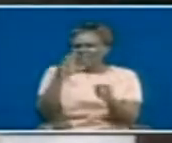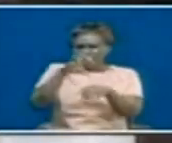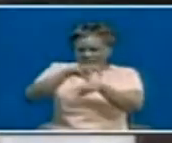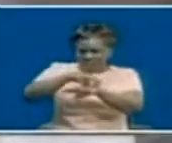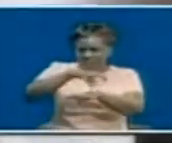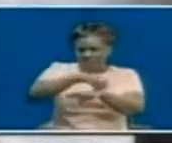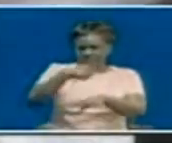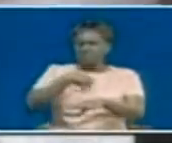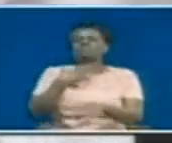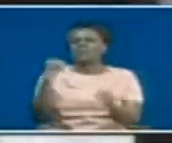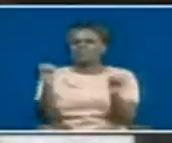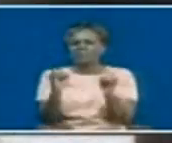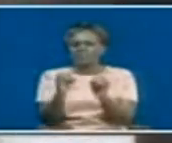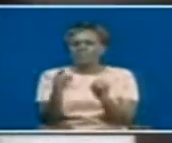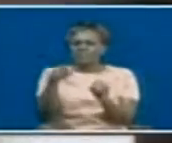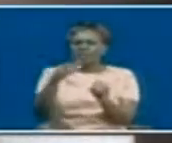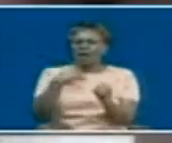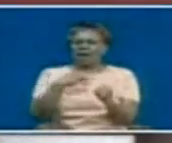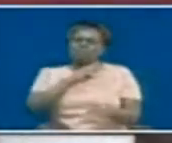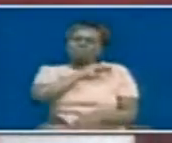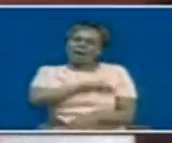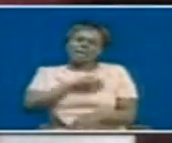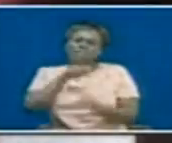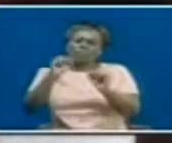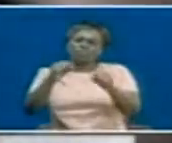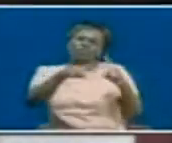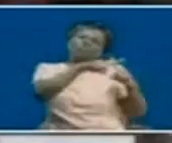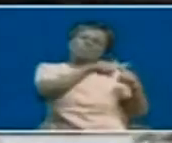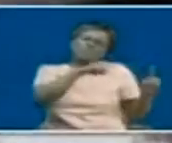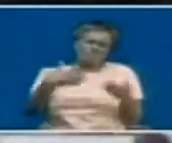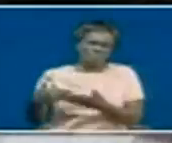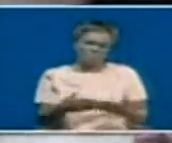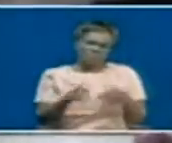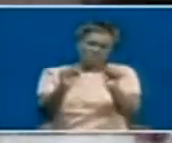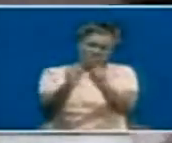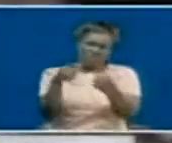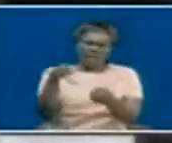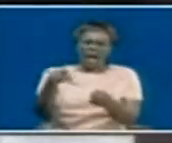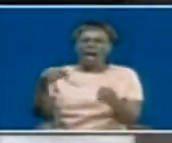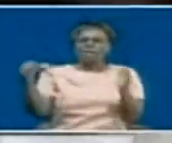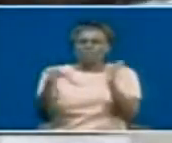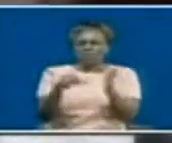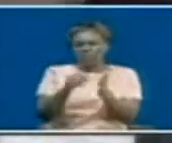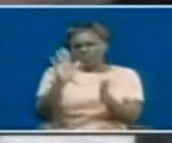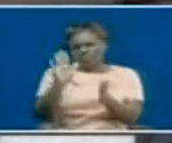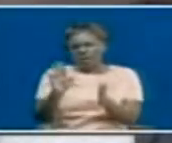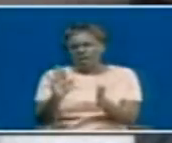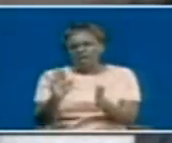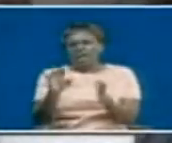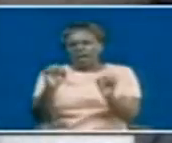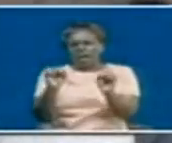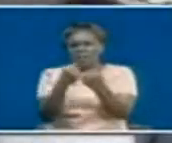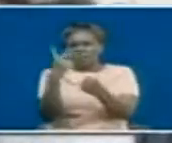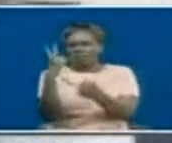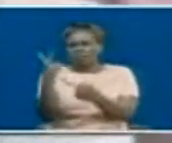Simtaki. She hoped that God in his mercy would find a way to kill the child and save her from her misery. And that hope came alive 2 days